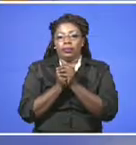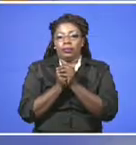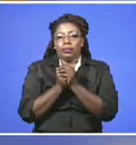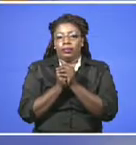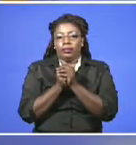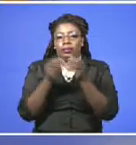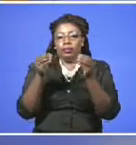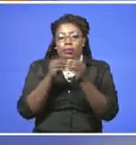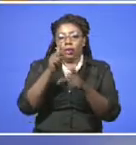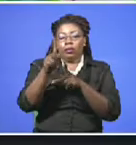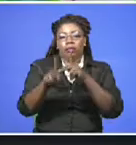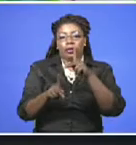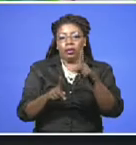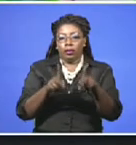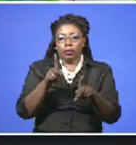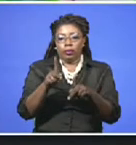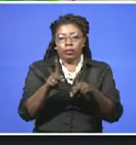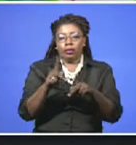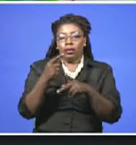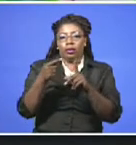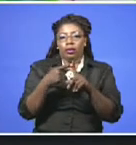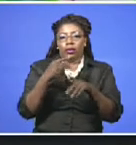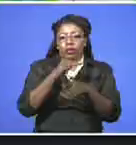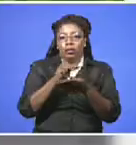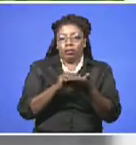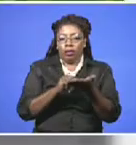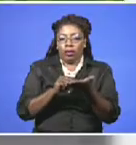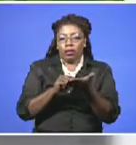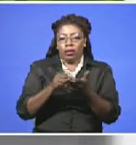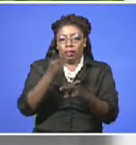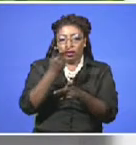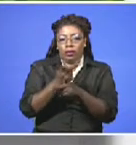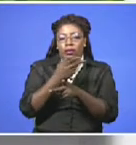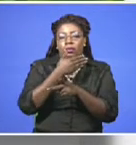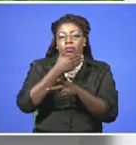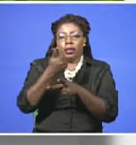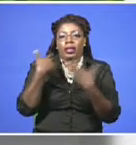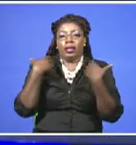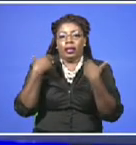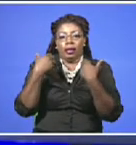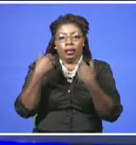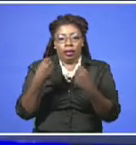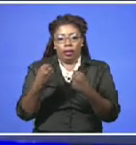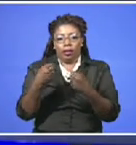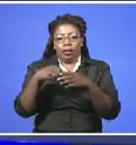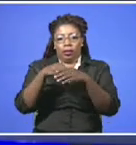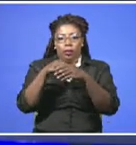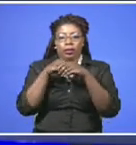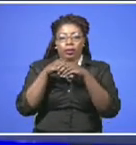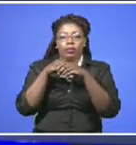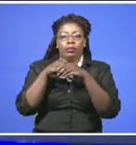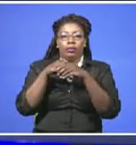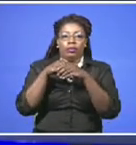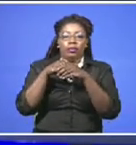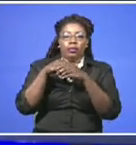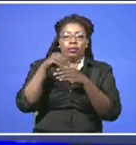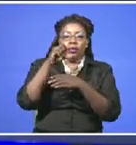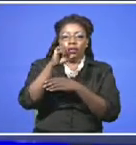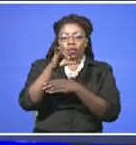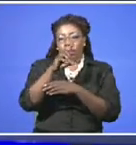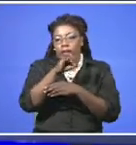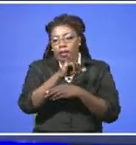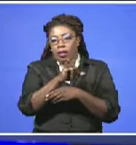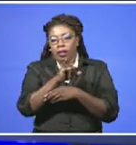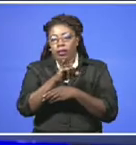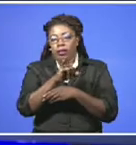More and more people are turning to alternative medicines to maintain their health or find cures. Owner of Shaddai Health, Patrice Stubbs, says she